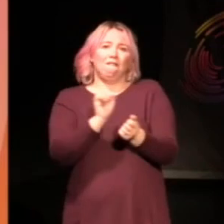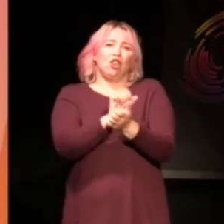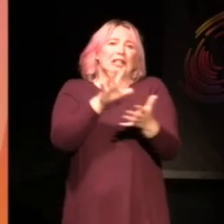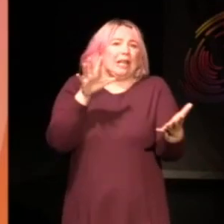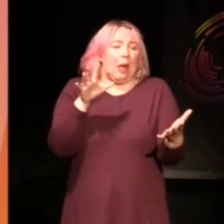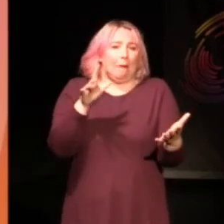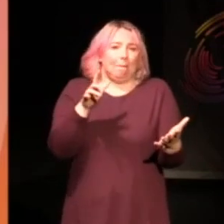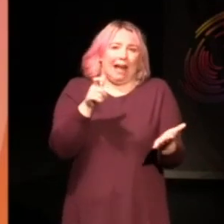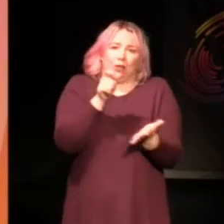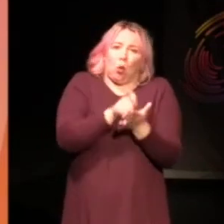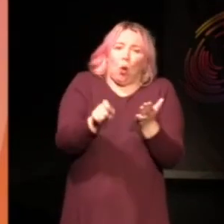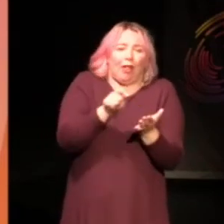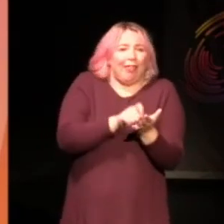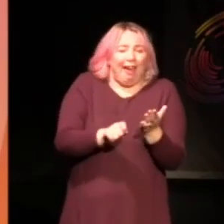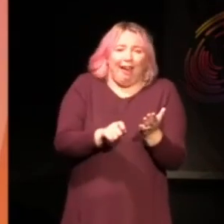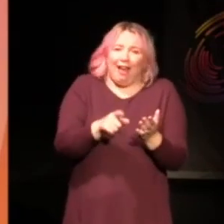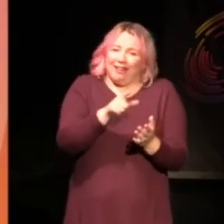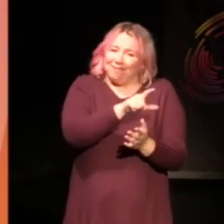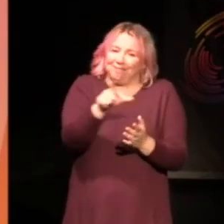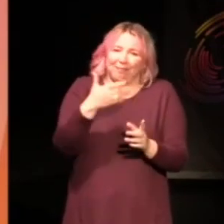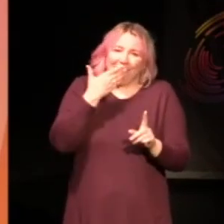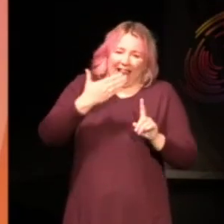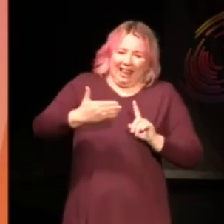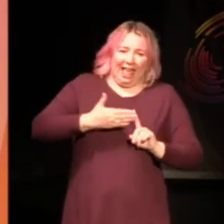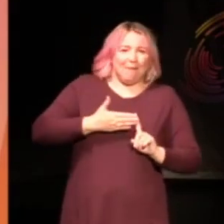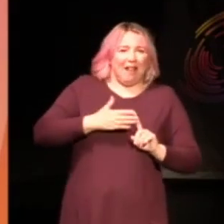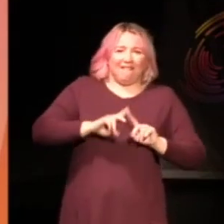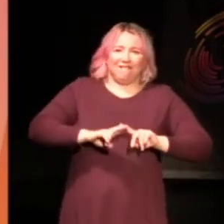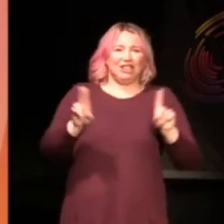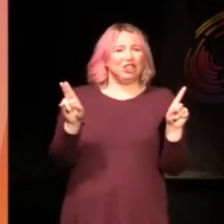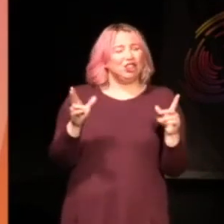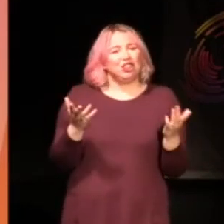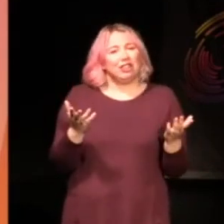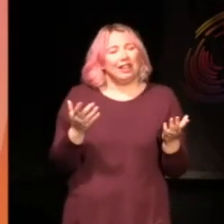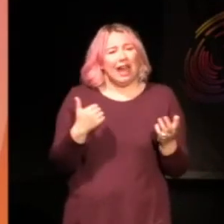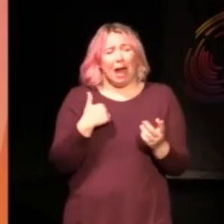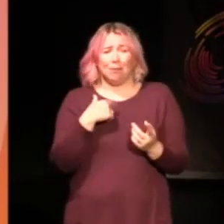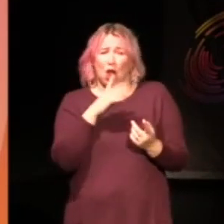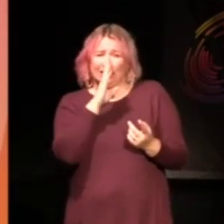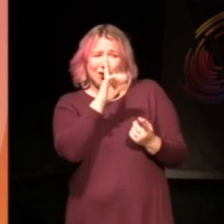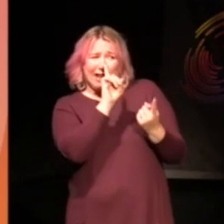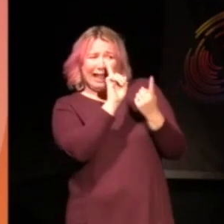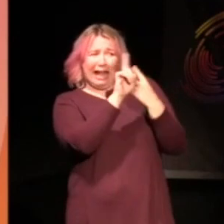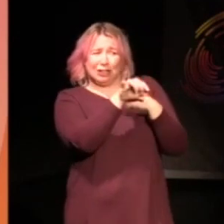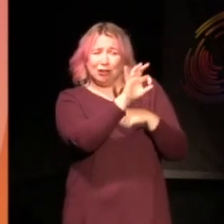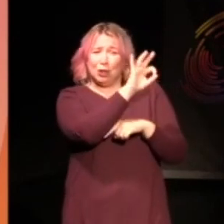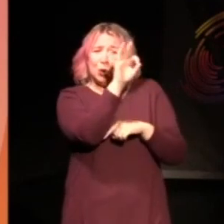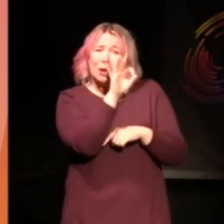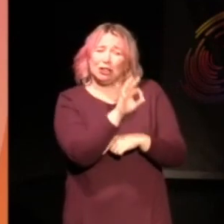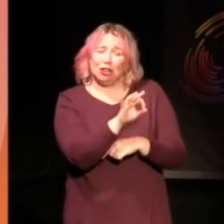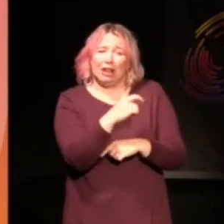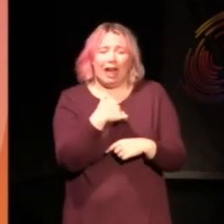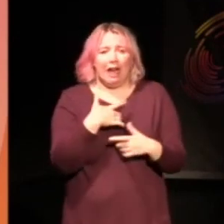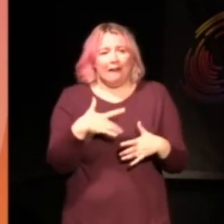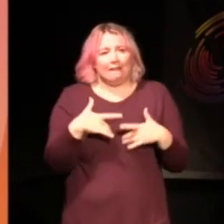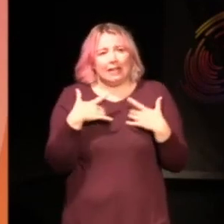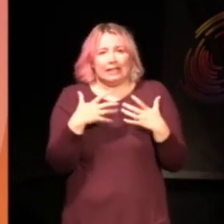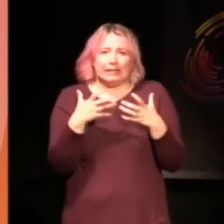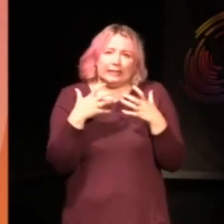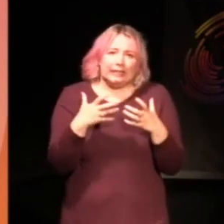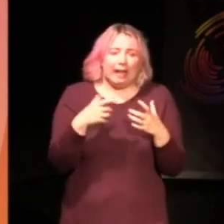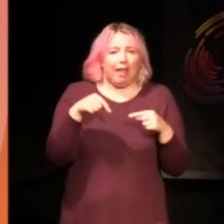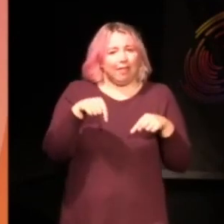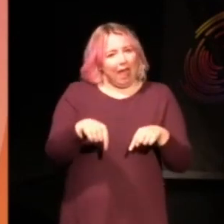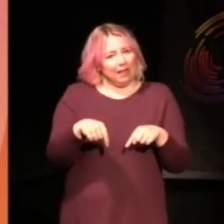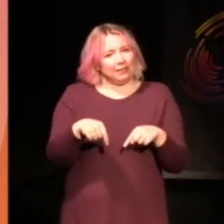author, is incredibly important. I'm not directly answering your question, but that's what I find in H.G. Wells.